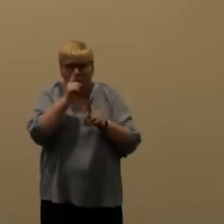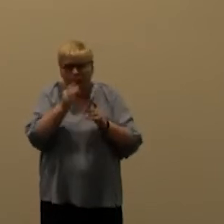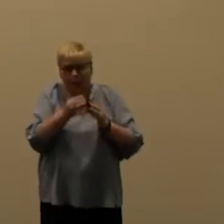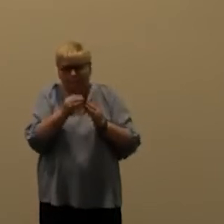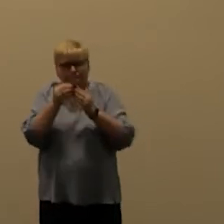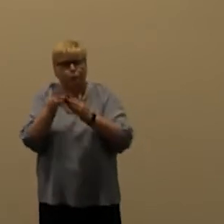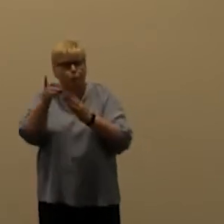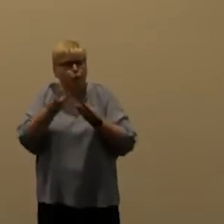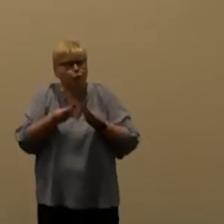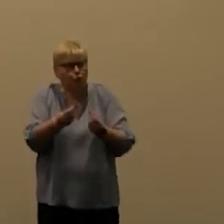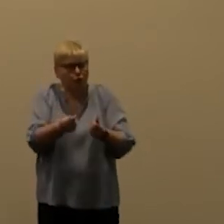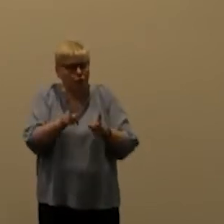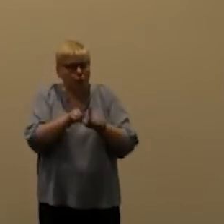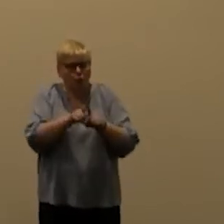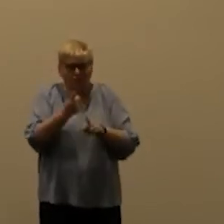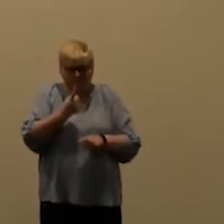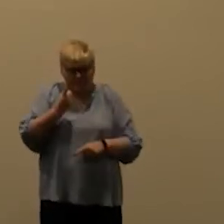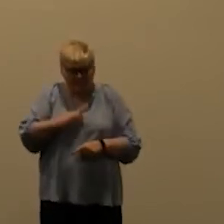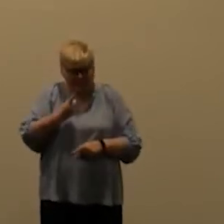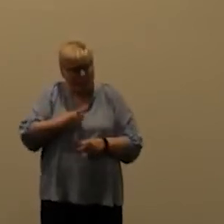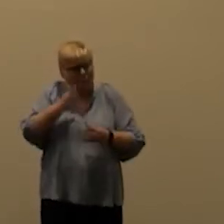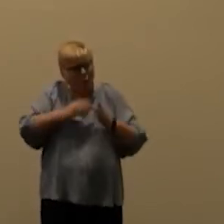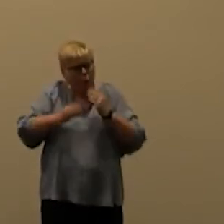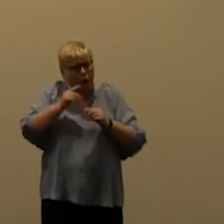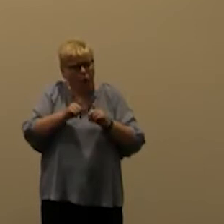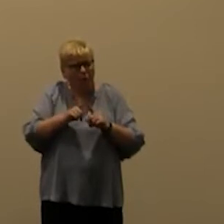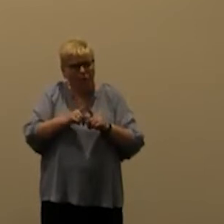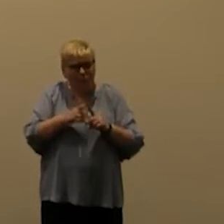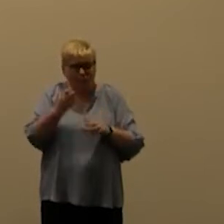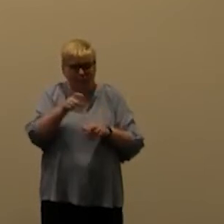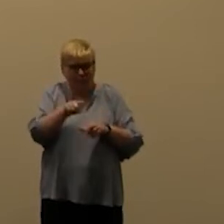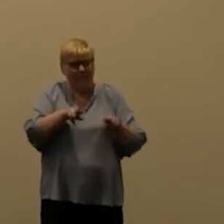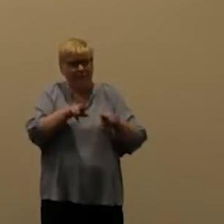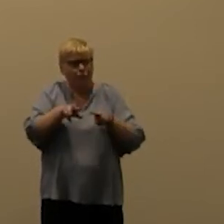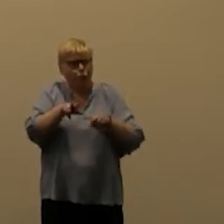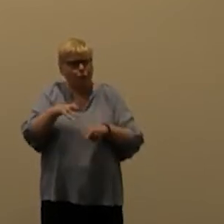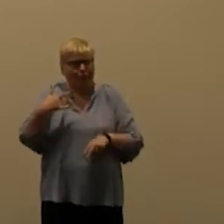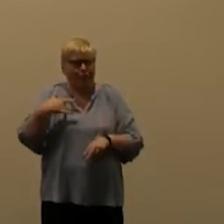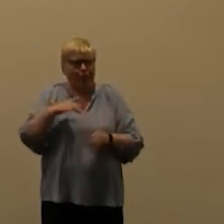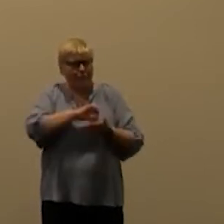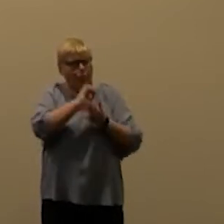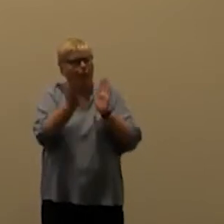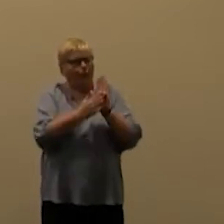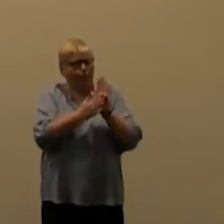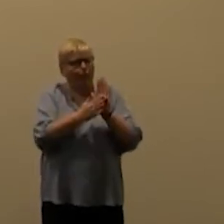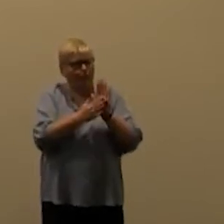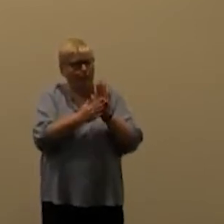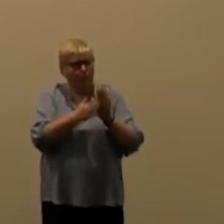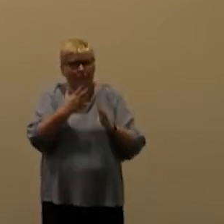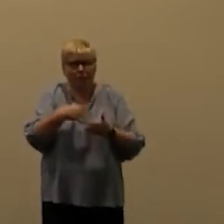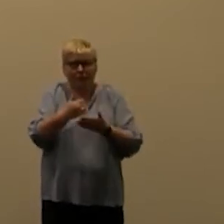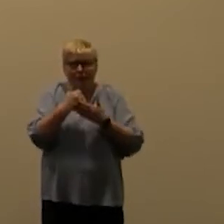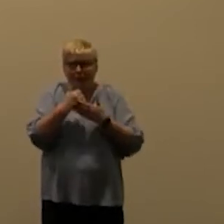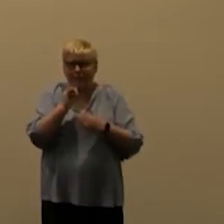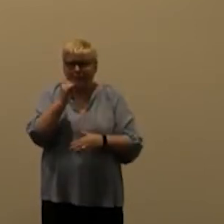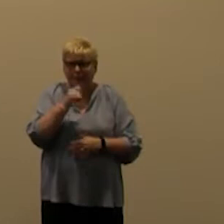resources. But we also have self-paced learning. We also have video recordings and live webinars. If you need help, it might not look the same